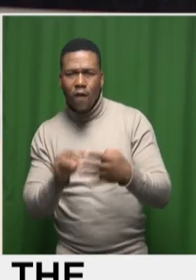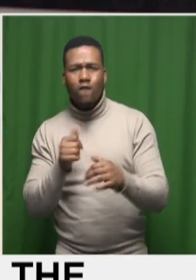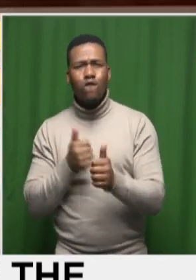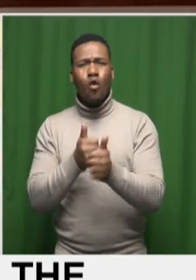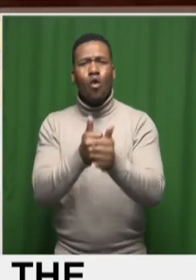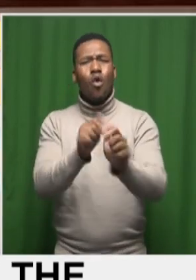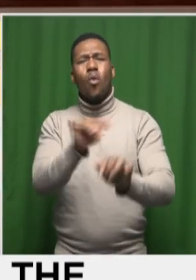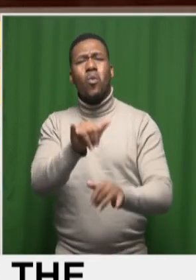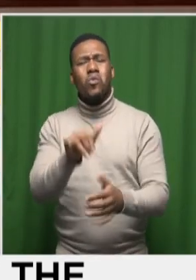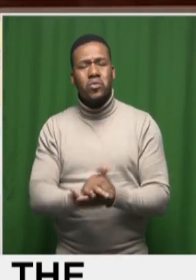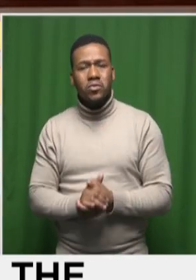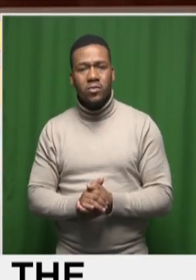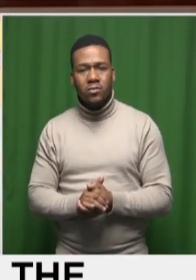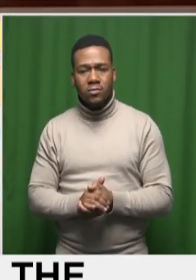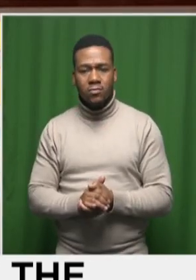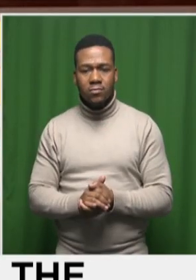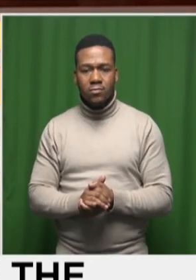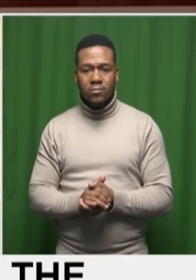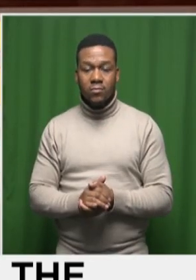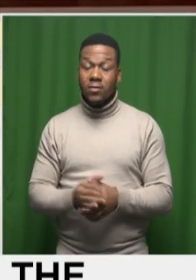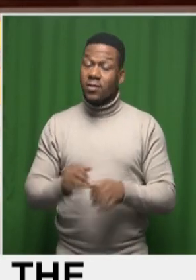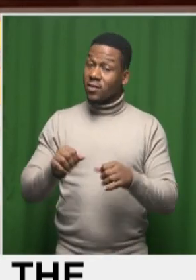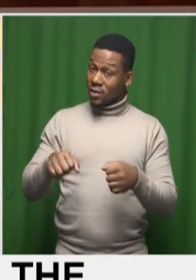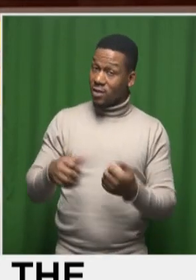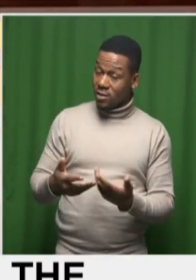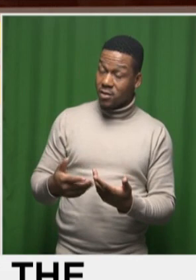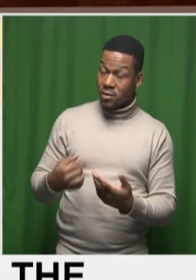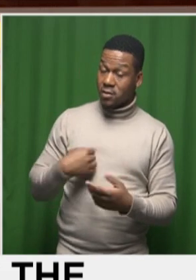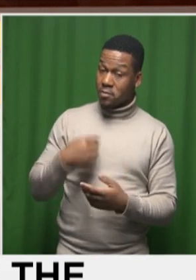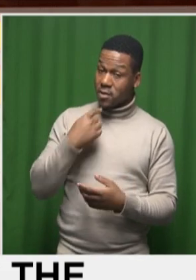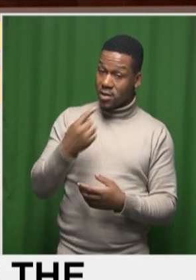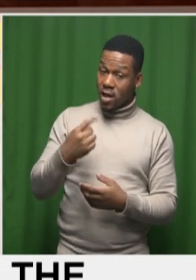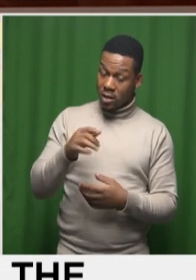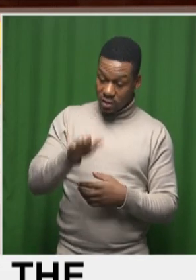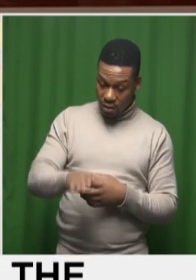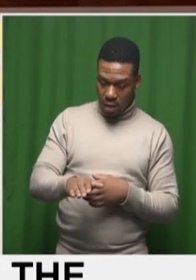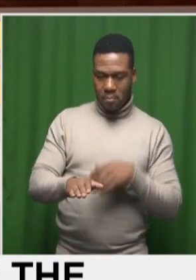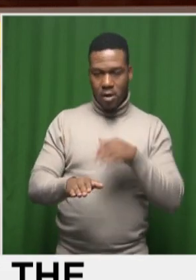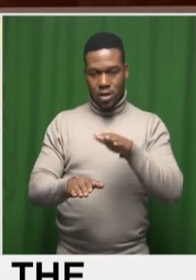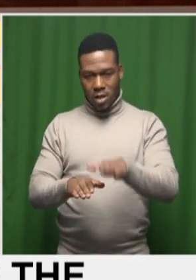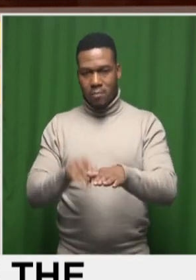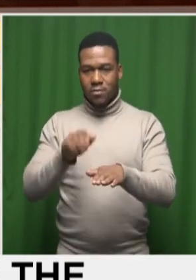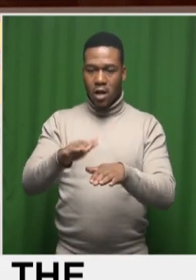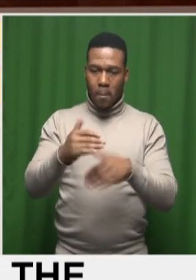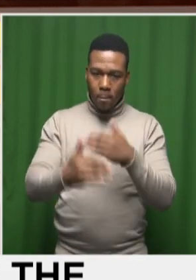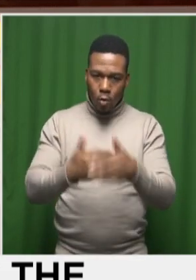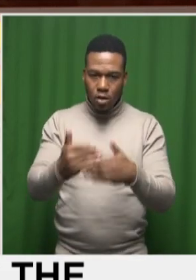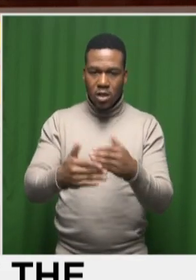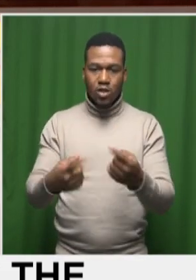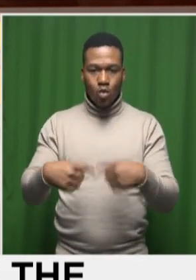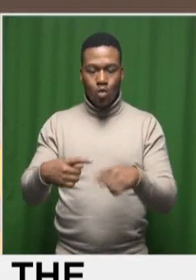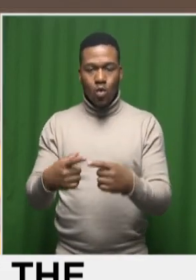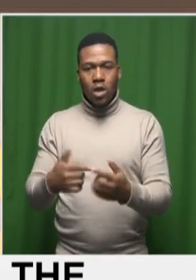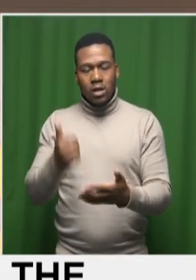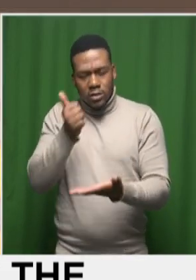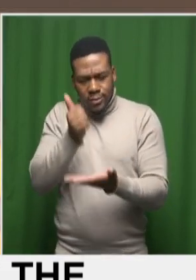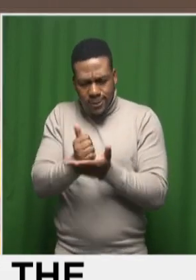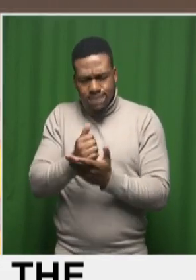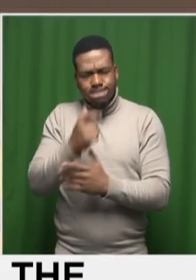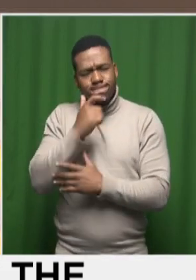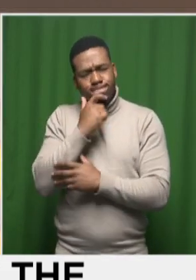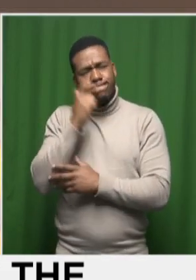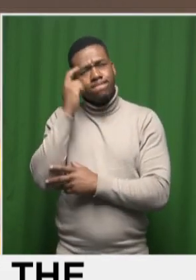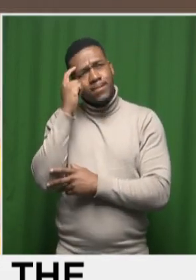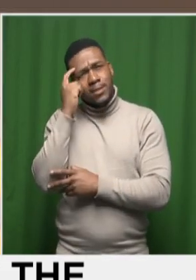well. Yeah, I mean, as I was saying, it's these step-by-step processes. I think it's something that we had to also figure out on our